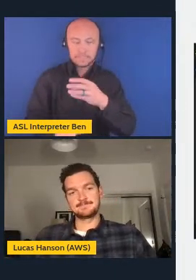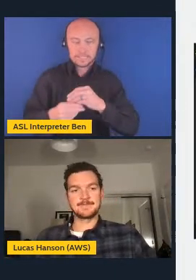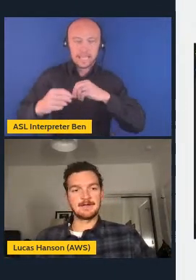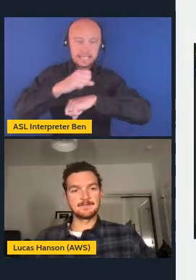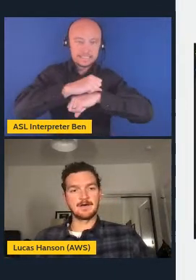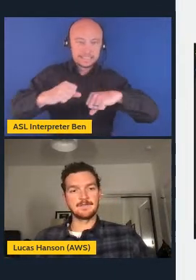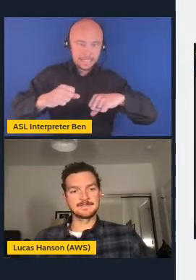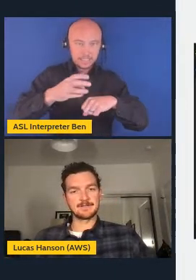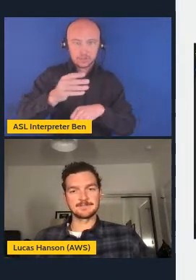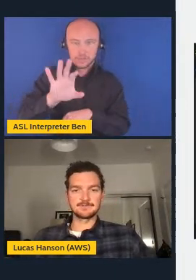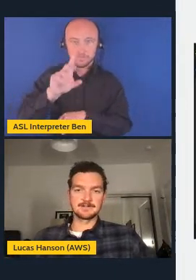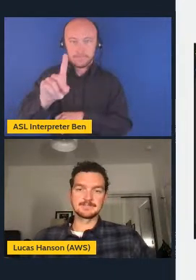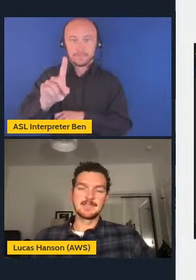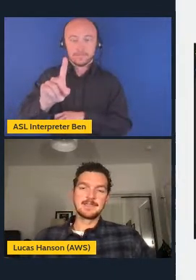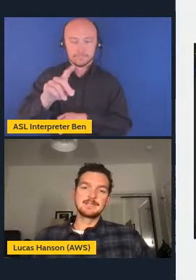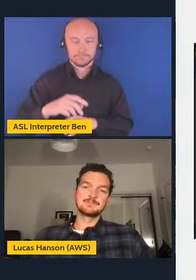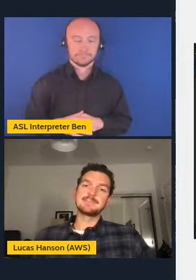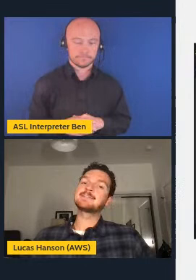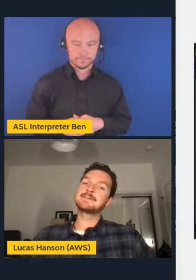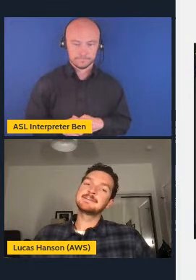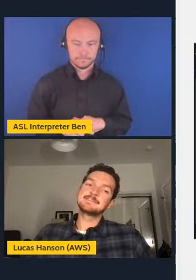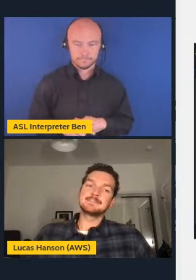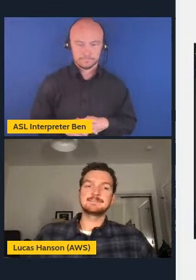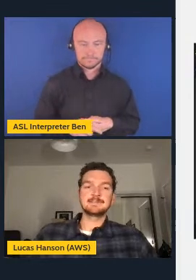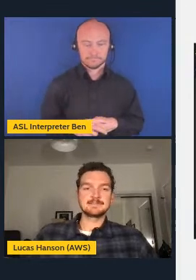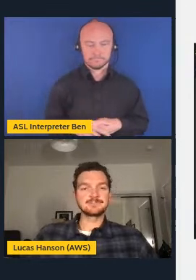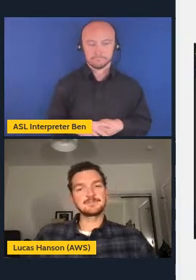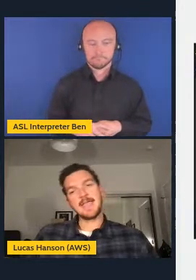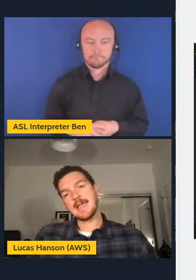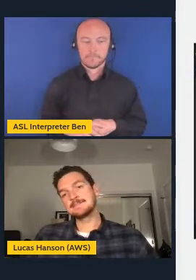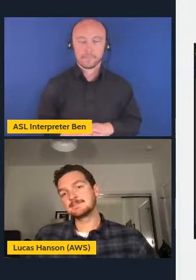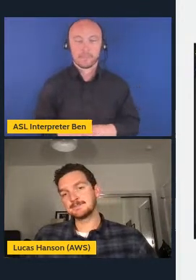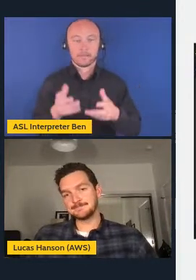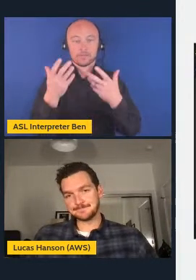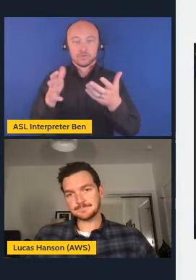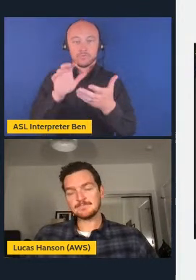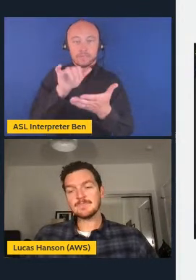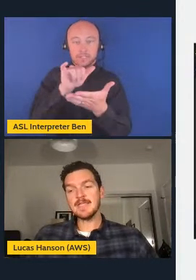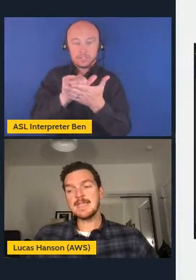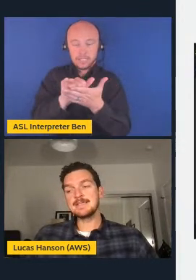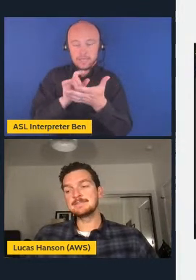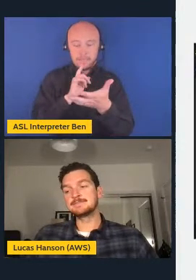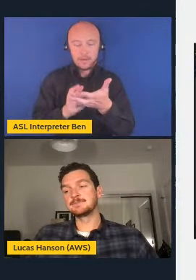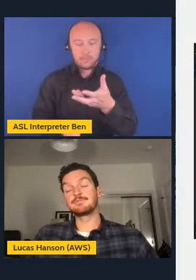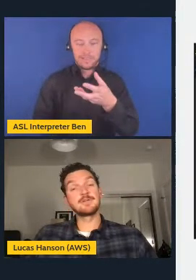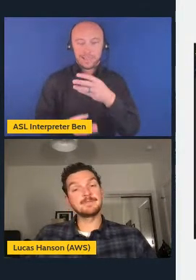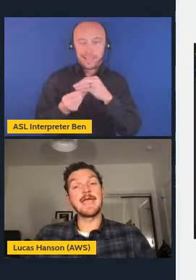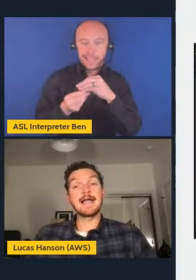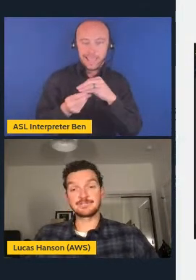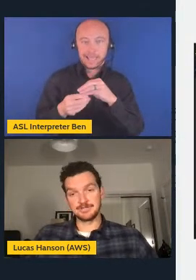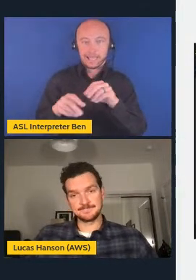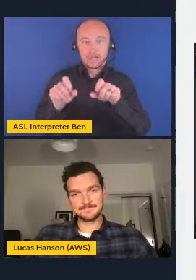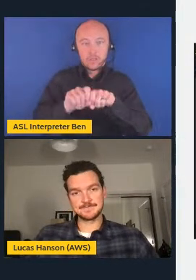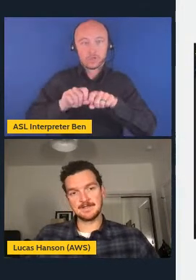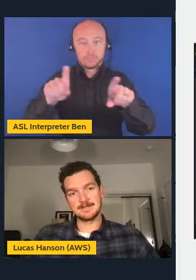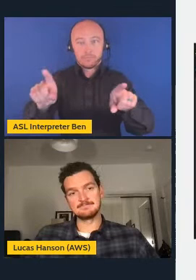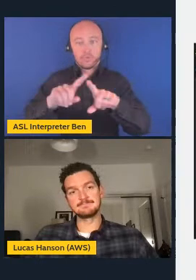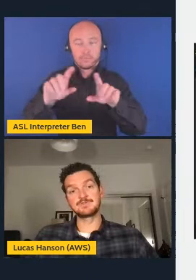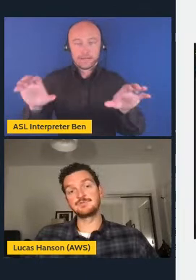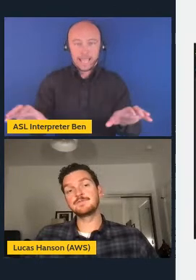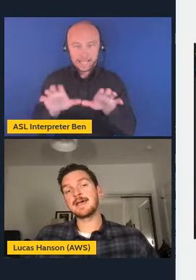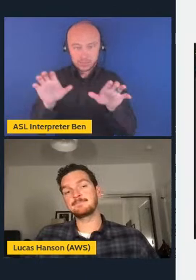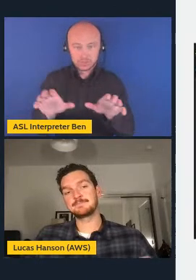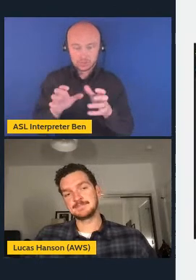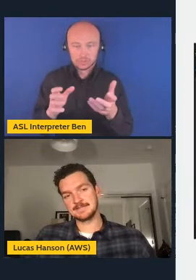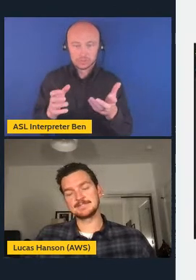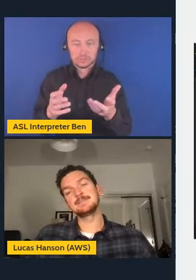method on this construct. So what that does is it essentially adds a deployment action